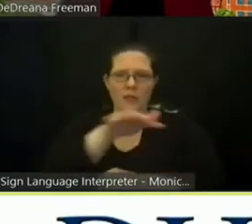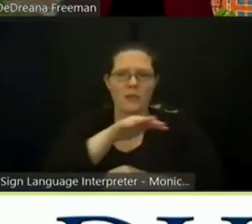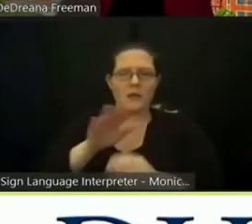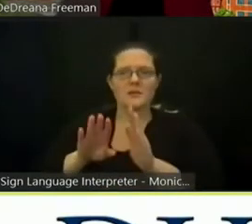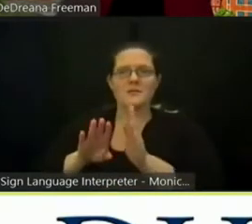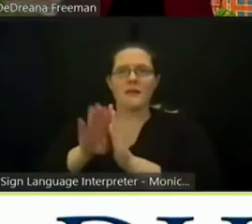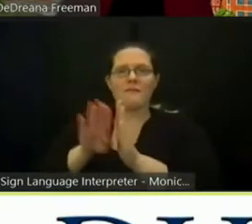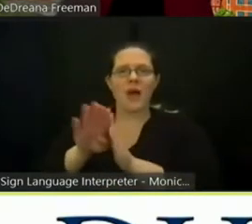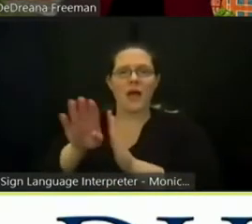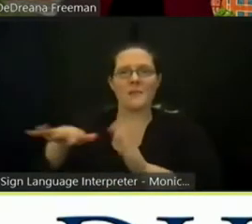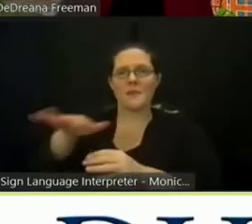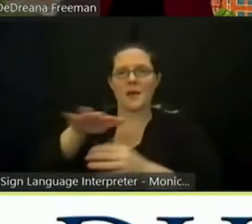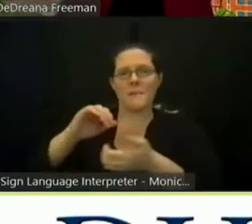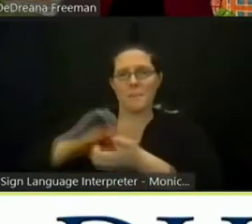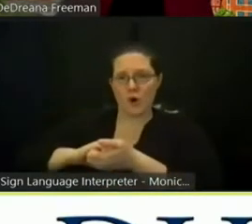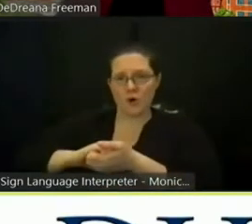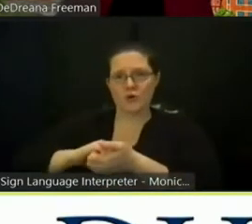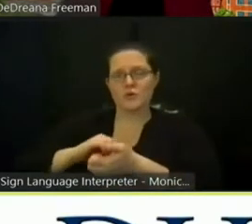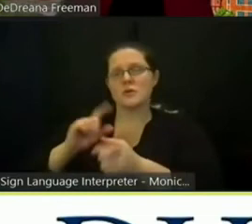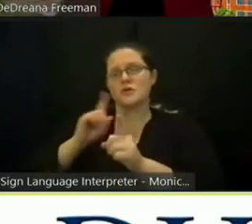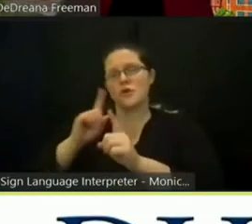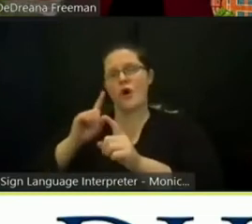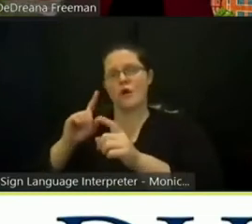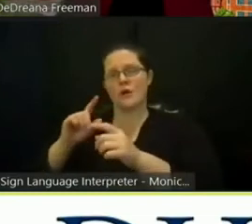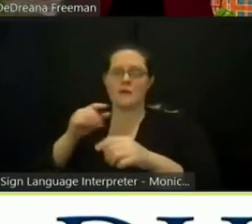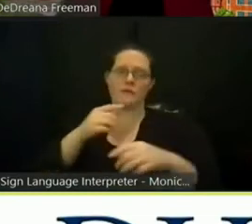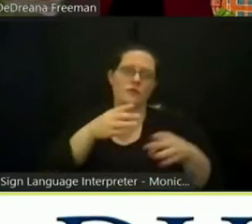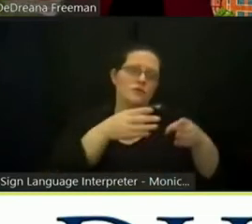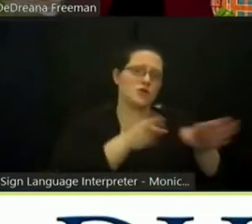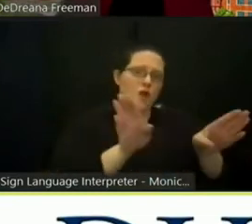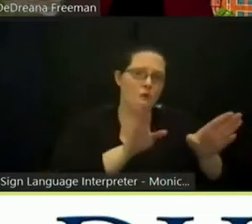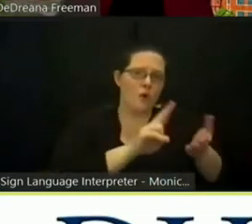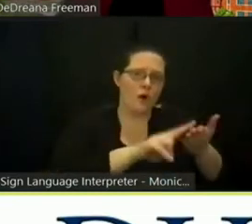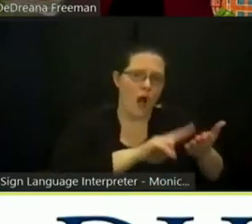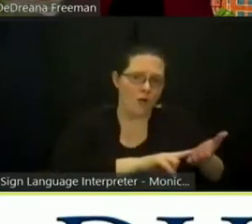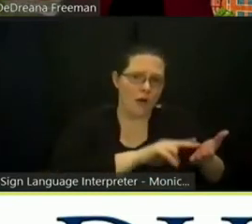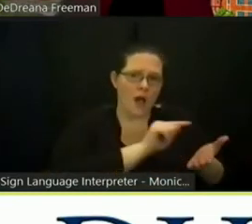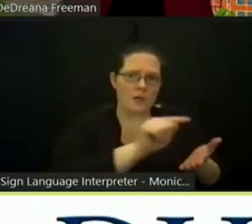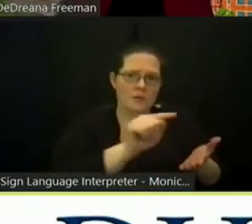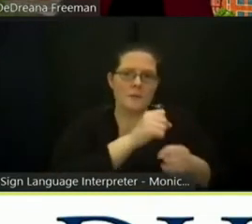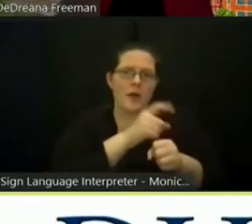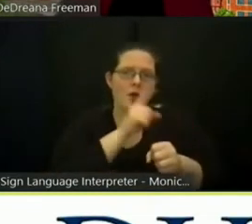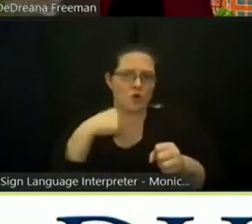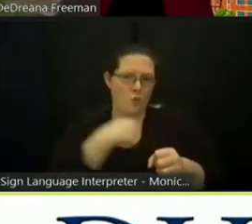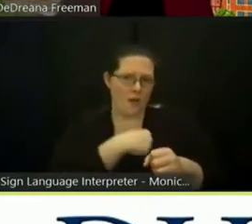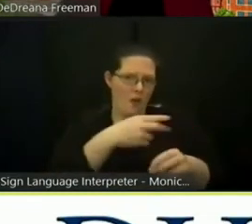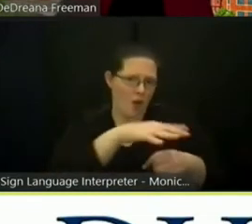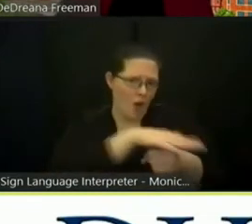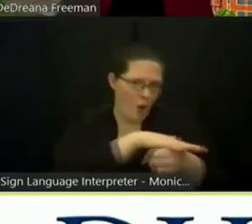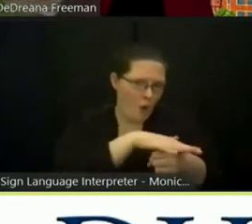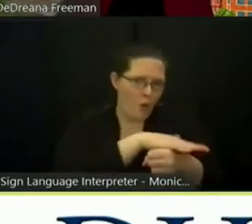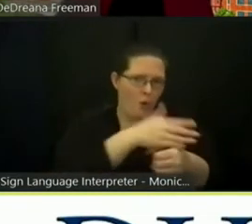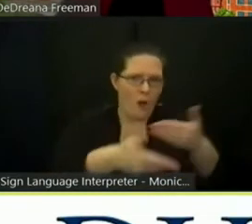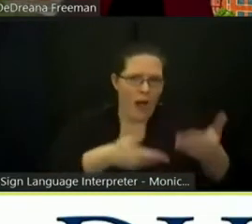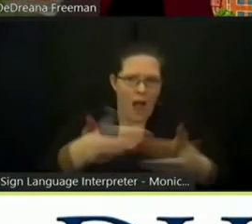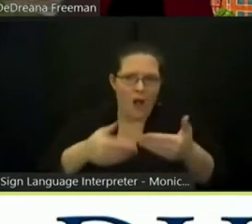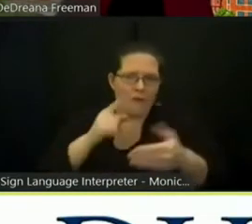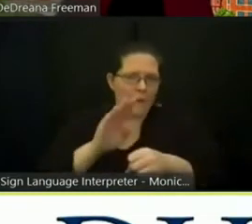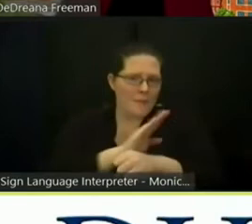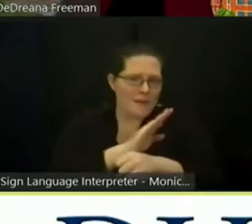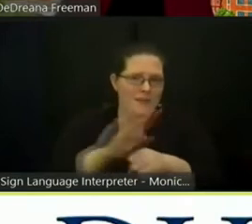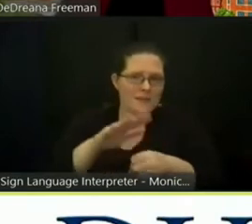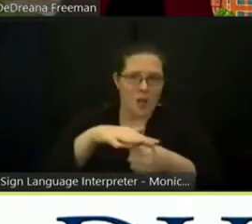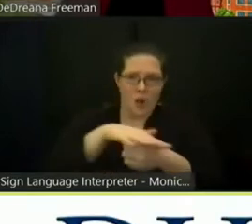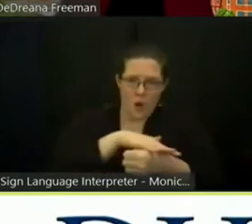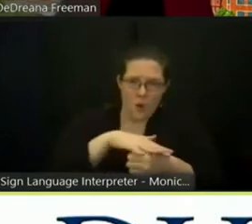there, gotten commitments from the general contractors to make sure that we would have local hiring for businesses, as well